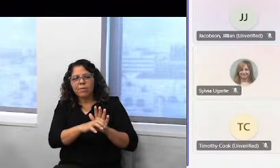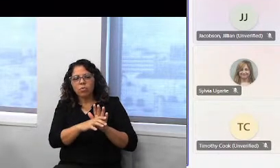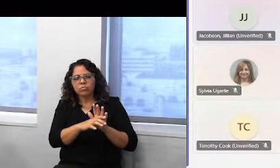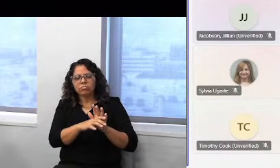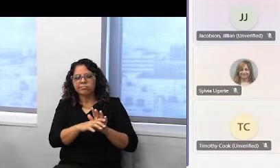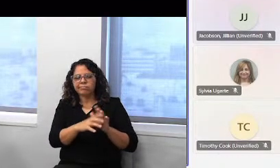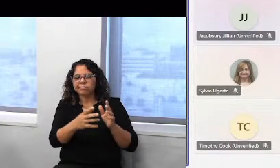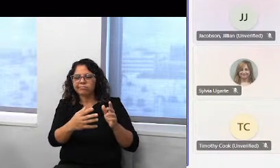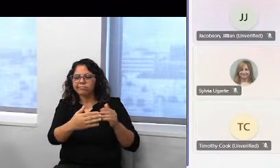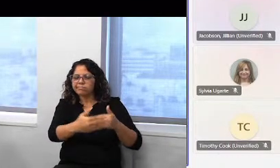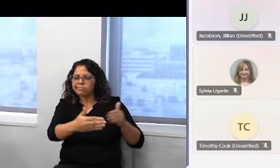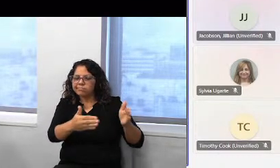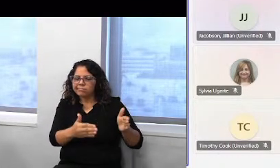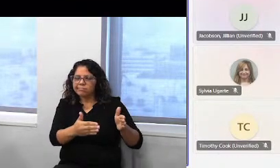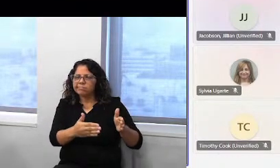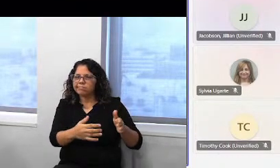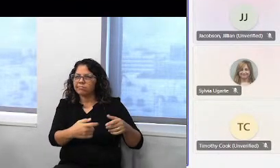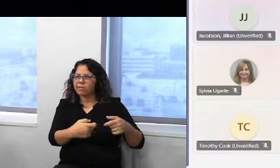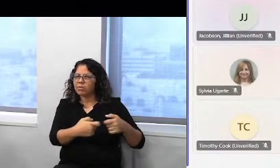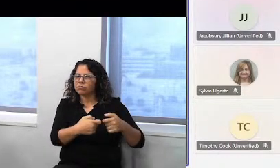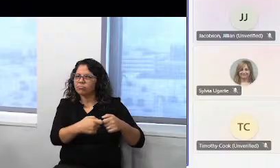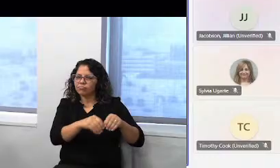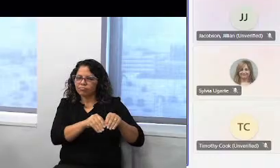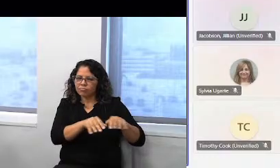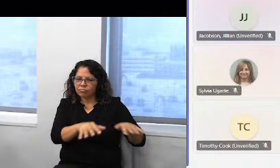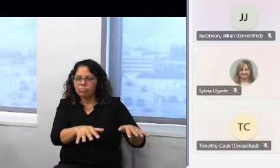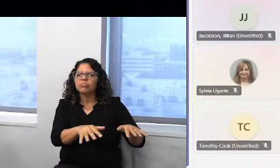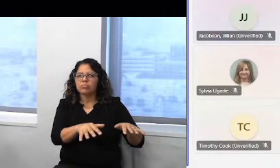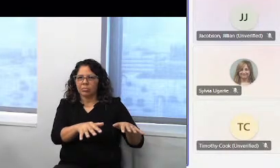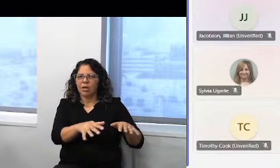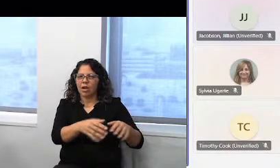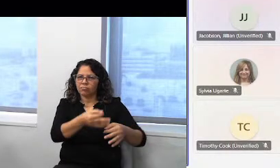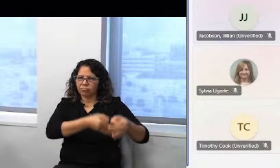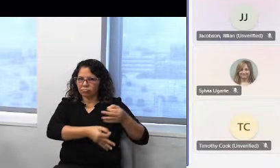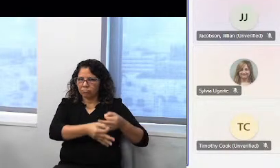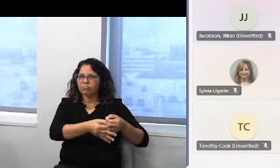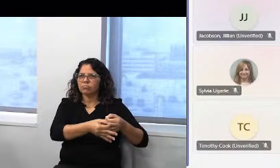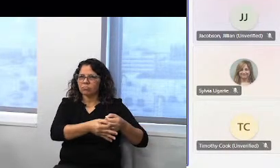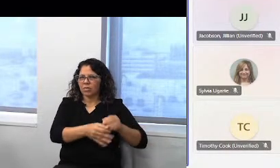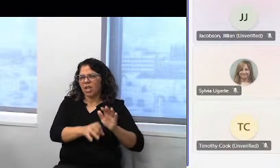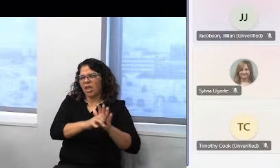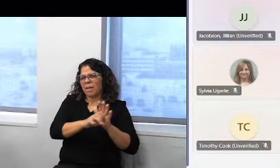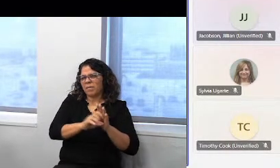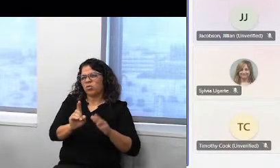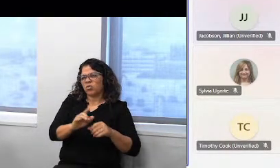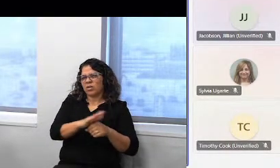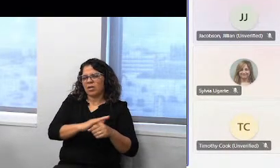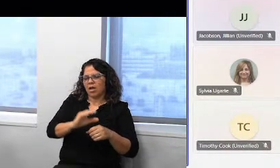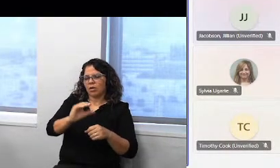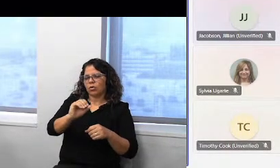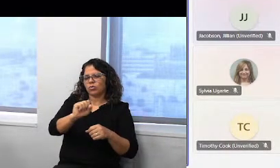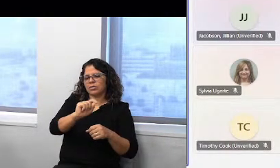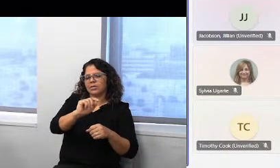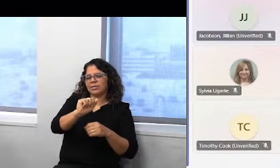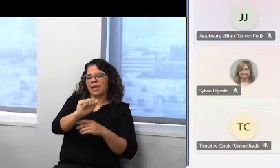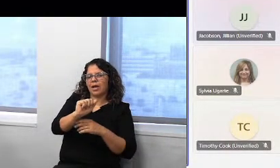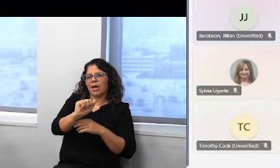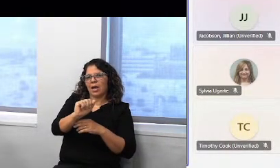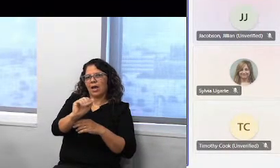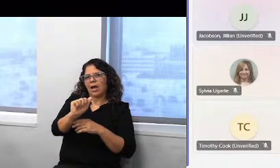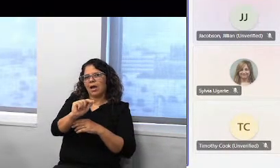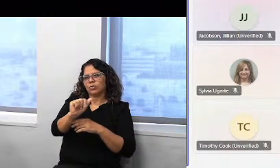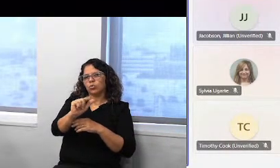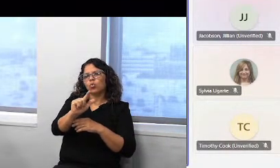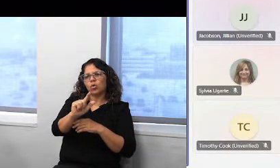Sur, happens to be one of the transformers that currently was factory acceptance tested in Mexico that we're bringing into island. That is going to facilitate some